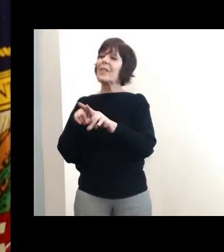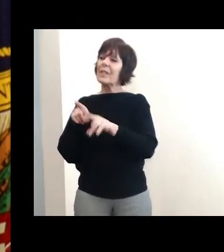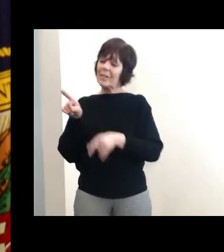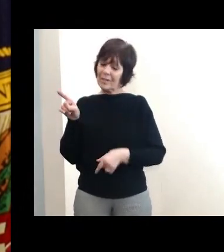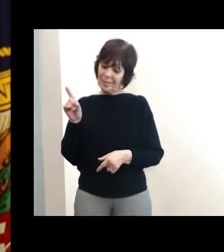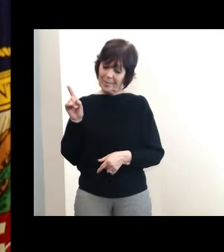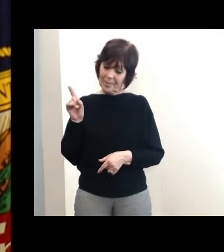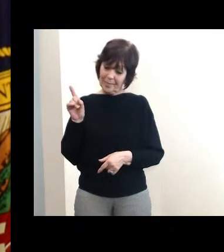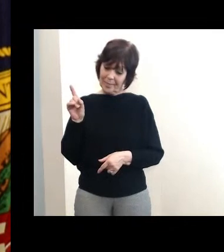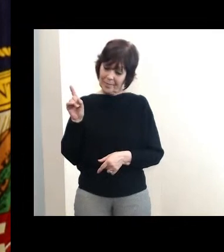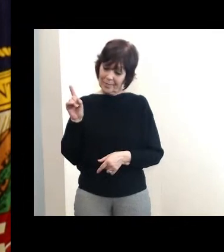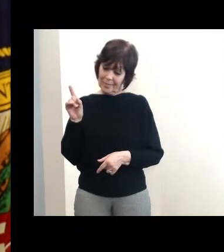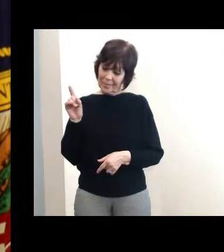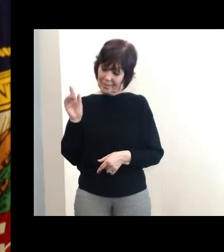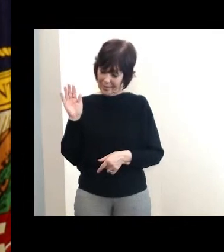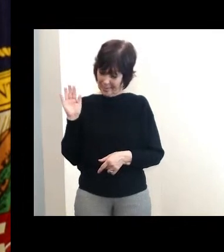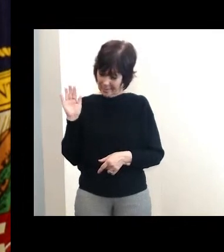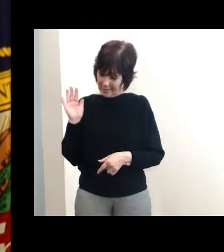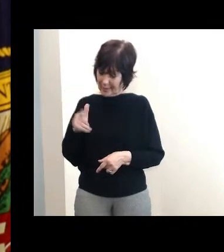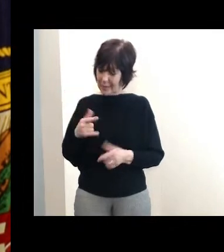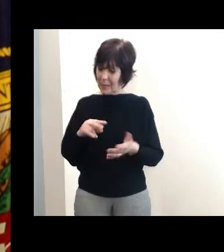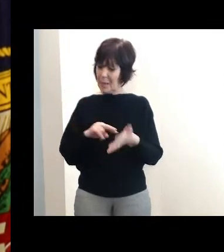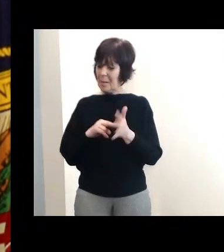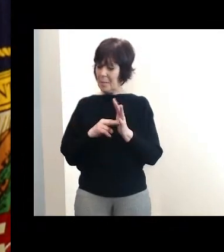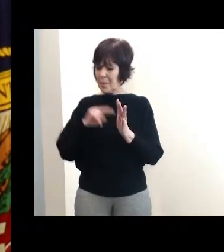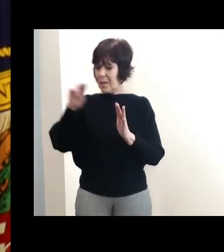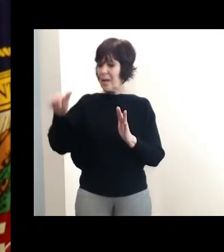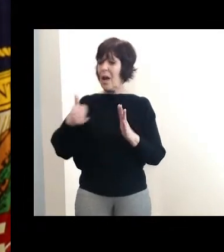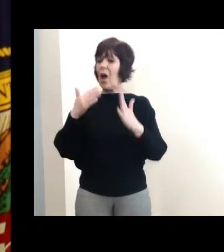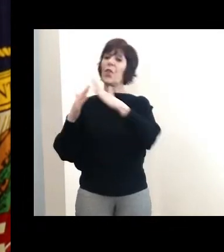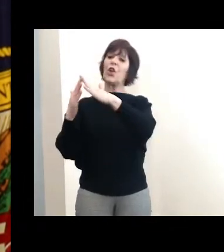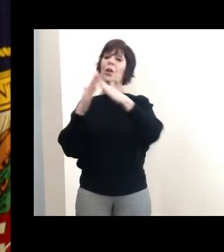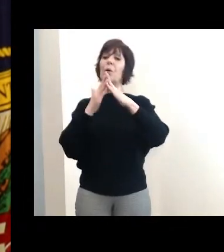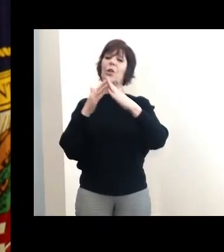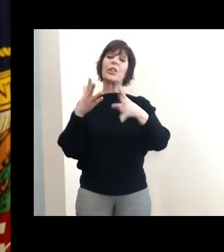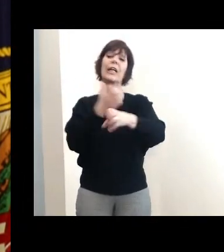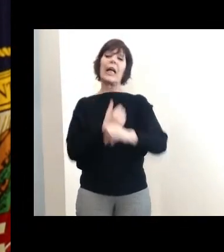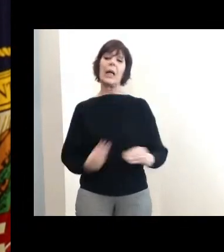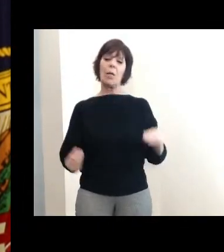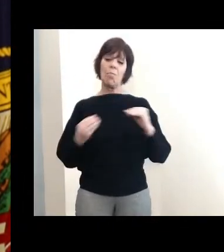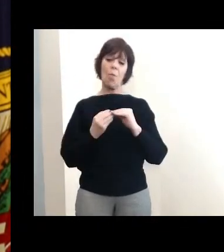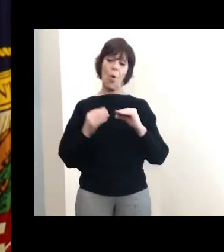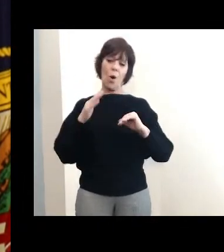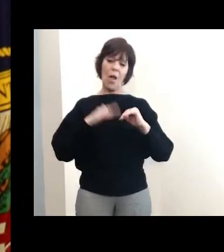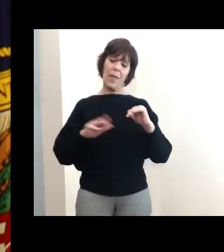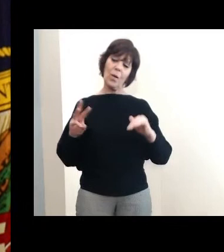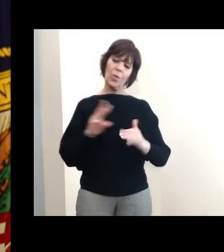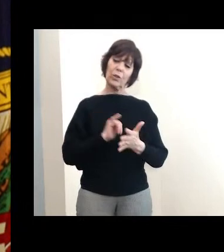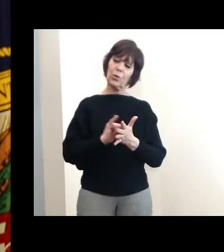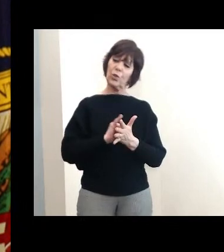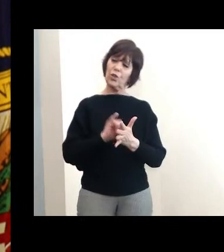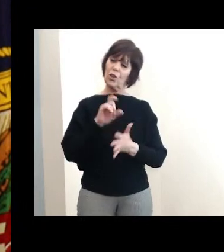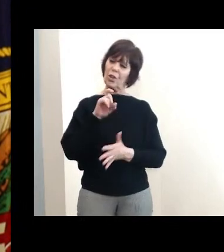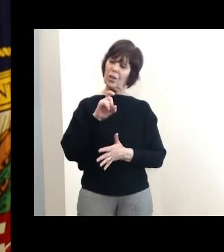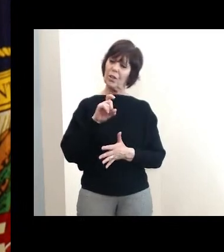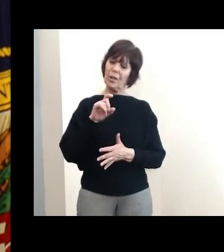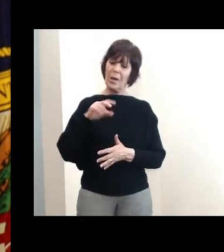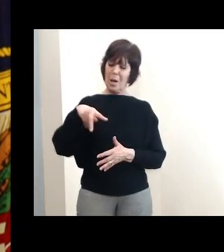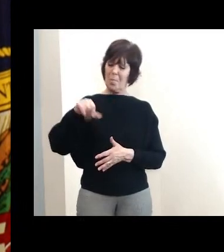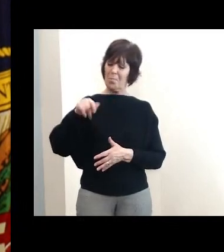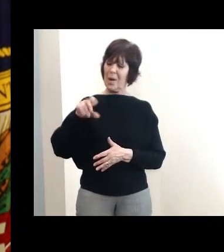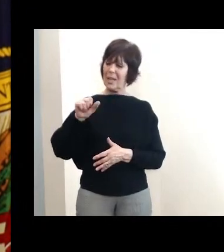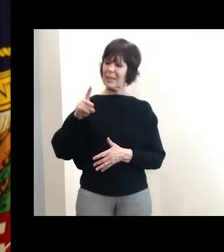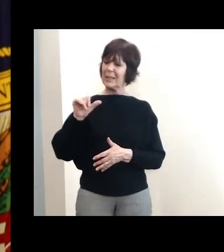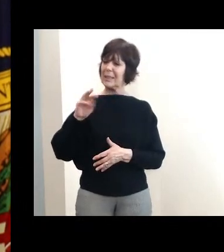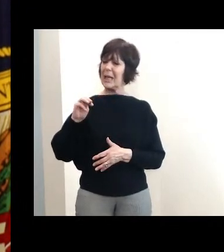Does this signal that other communities are getting a greater allocation of the vaccine than Western New York? Potsdam has been Potsdam,